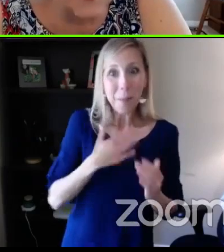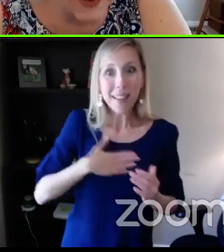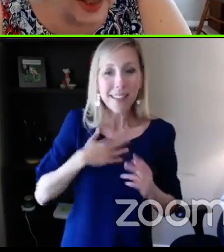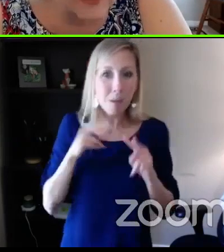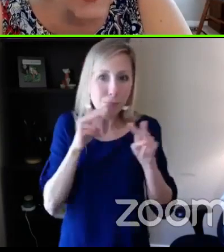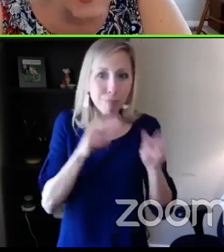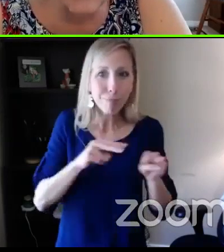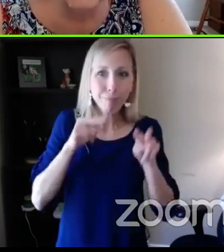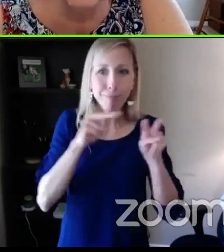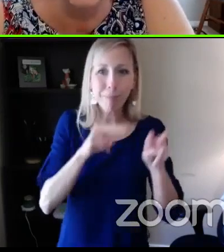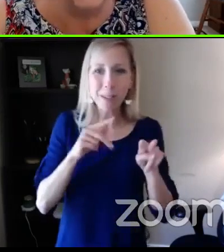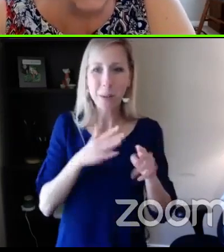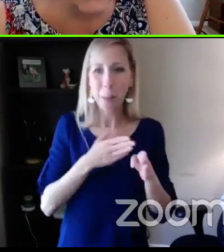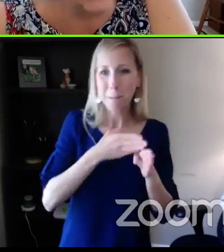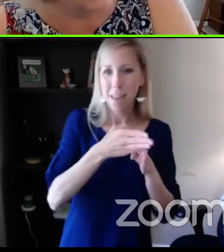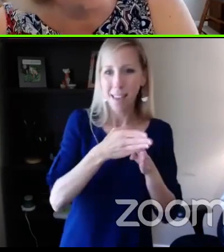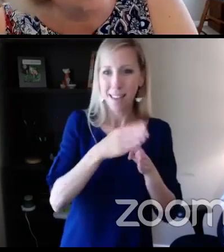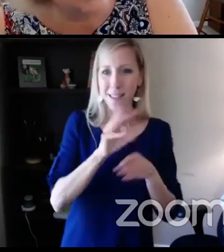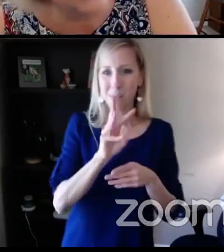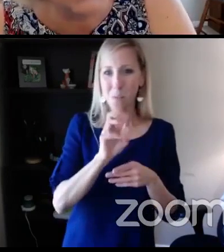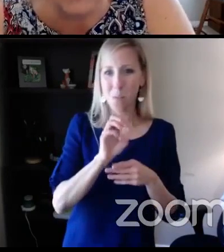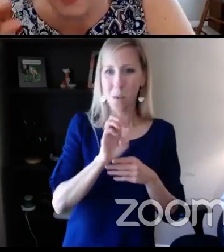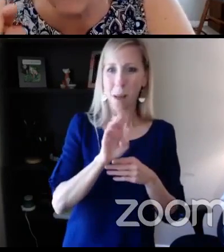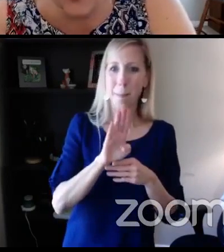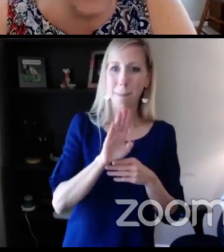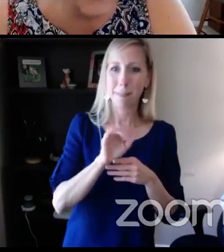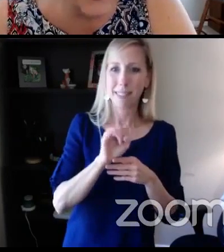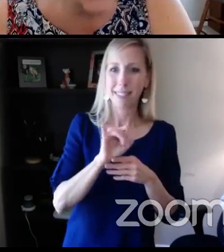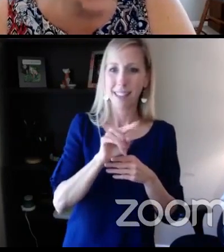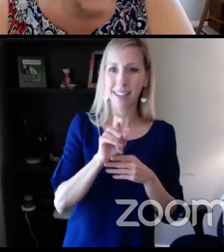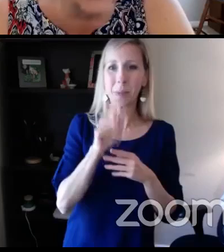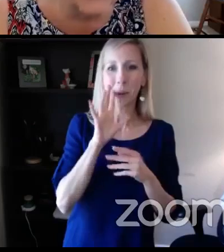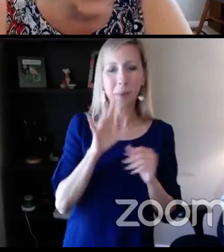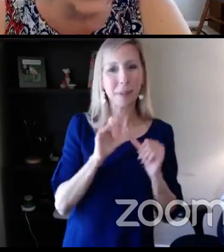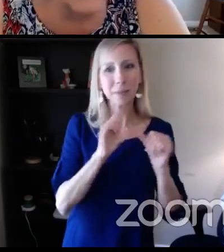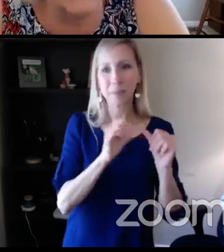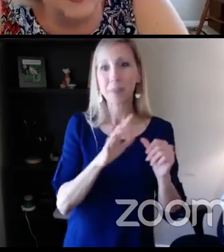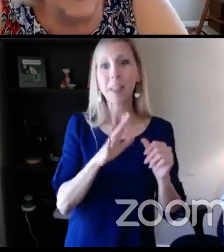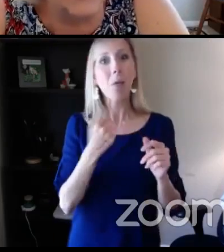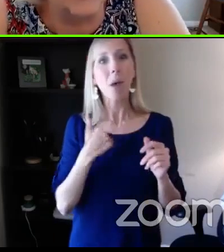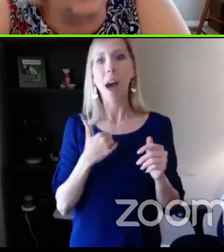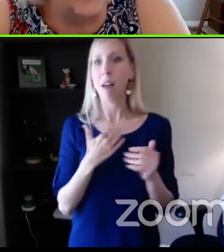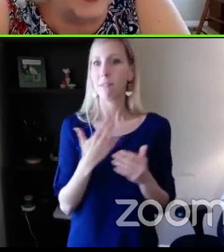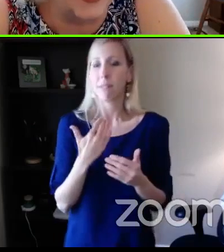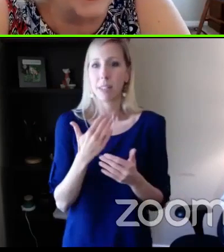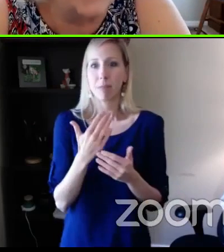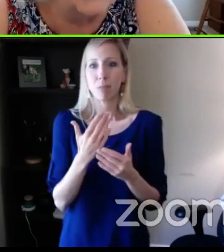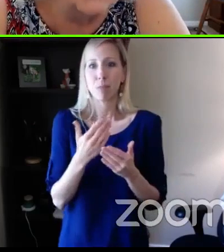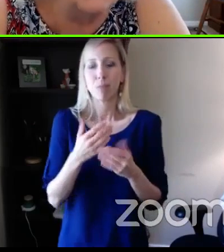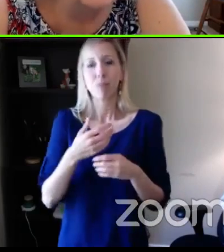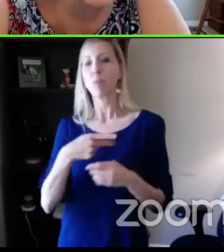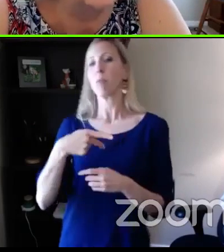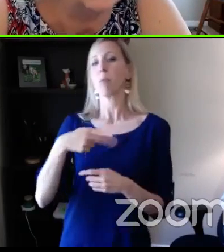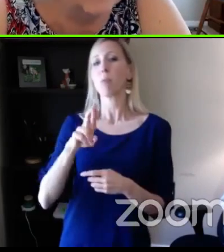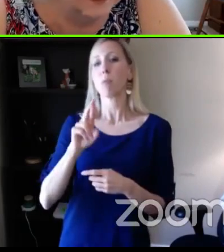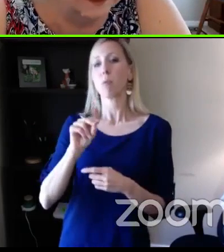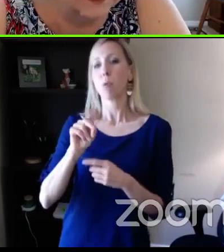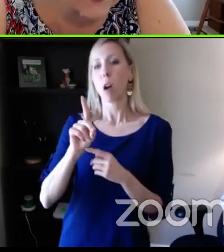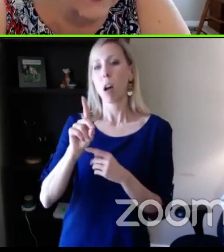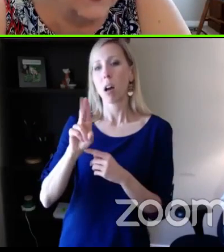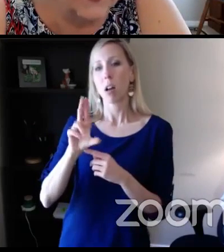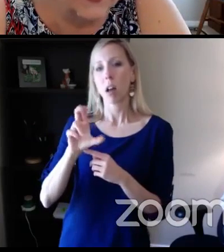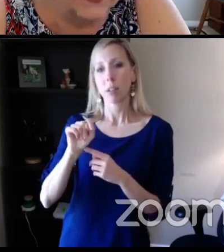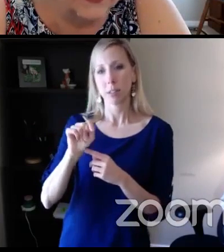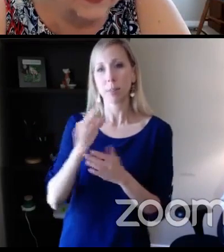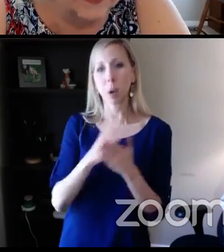main website. We have under the right. products section, we have a whole thing on children's books, and that's mm-hmm. what we'll be adding. Right.